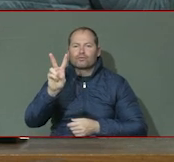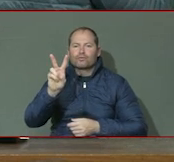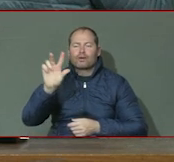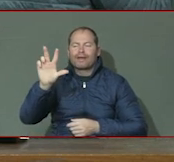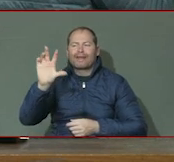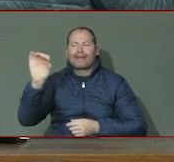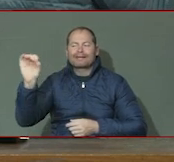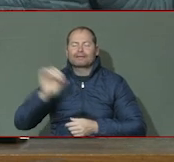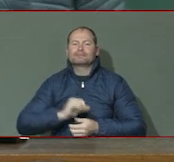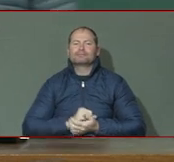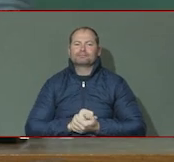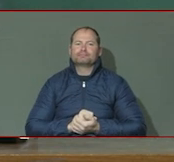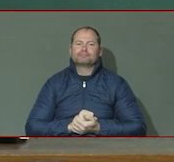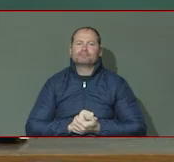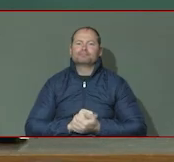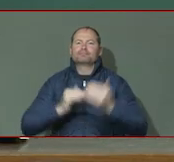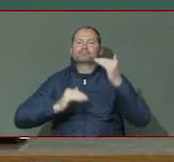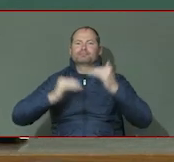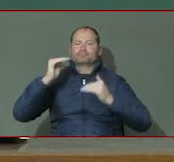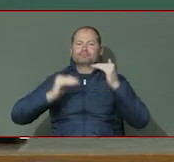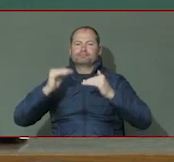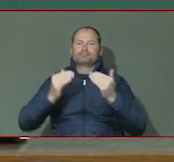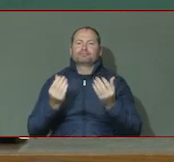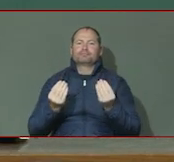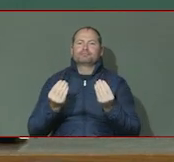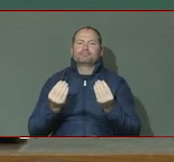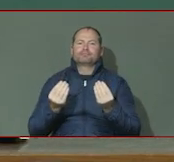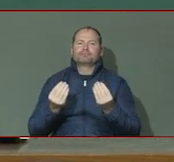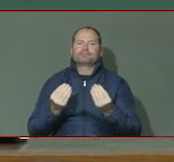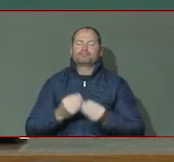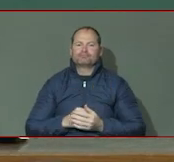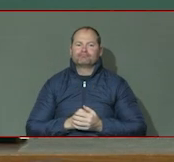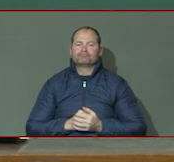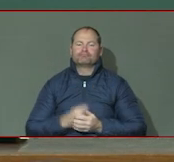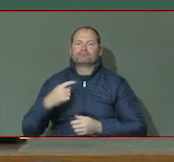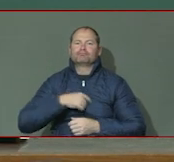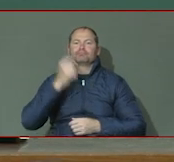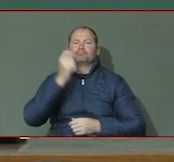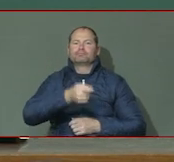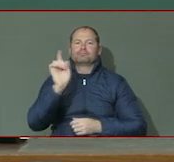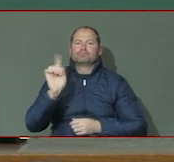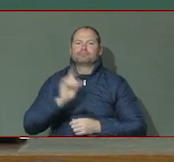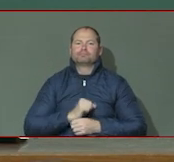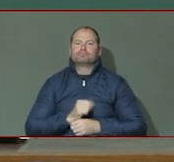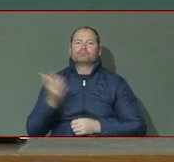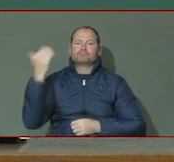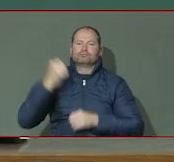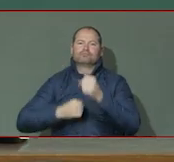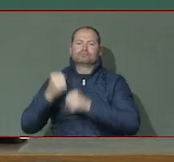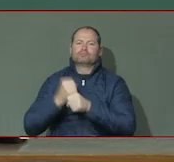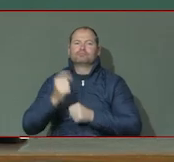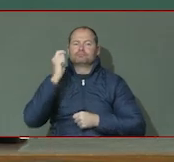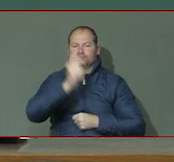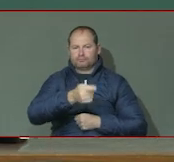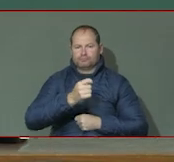252,800. That's your balancing figure. All right. So what did we pay? We paid last year's, the